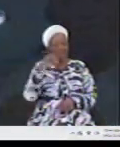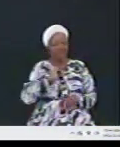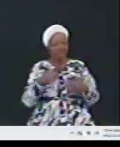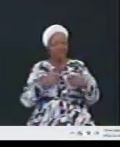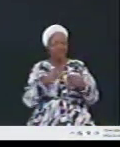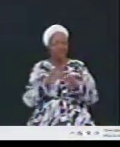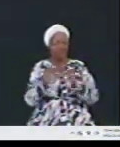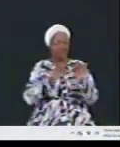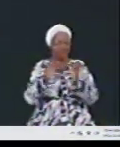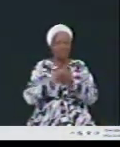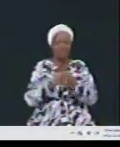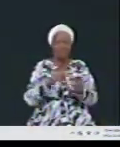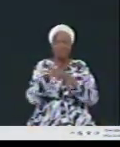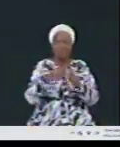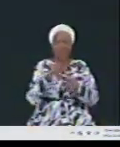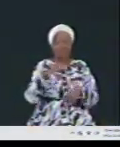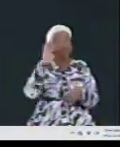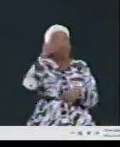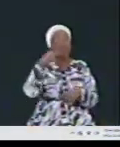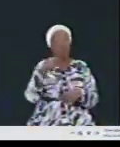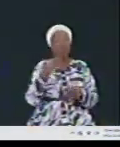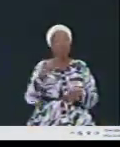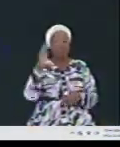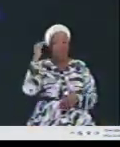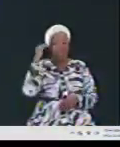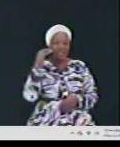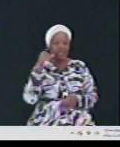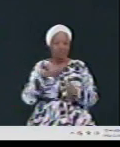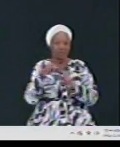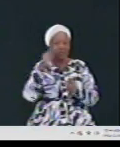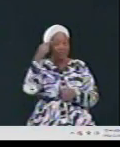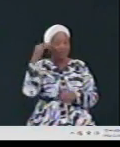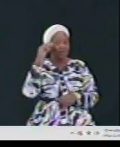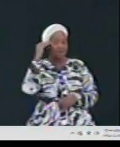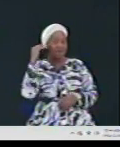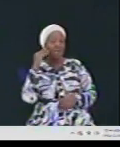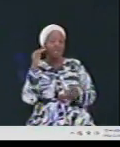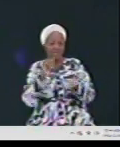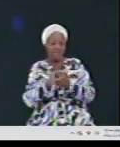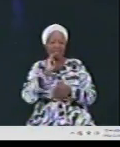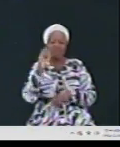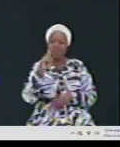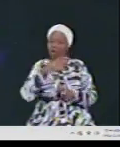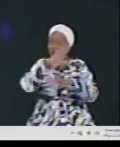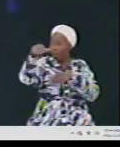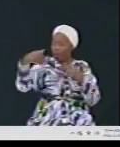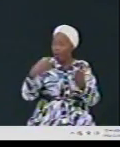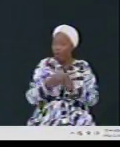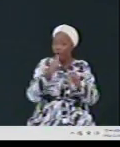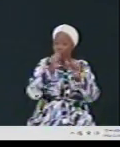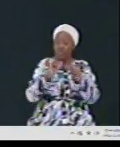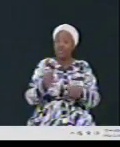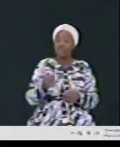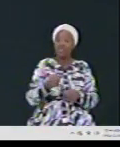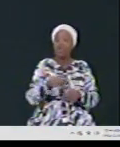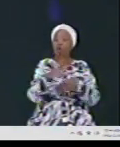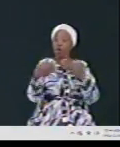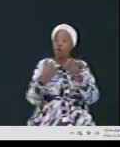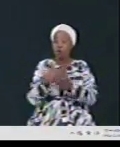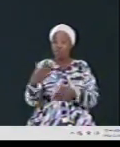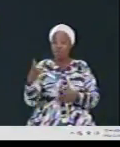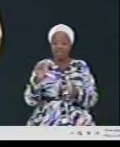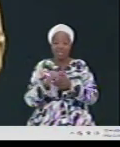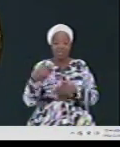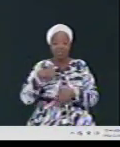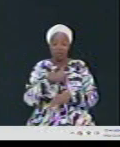When it says the hedge, you know, when you think of the hedge, that's where all blessings, all things that we